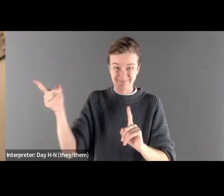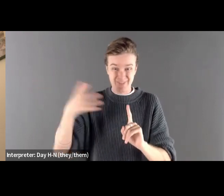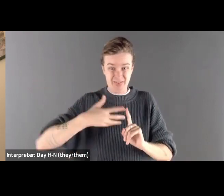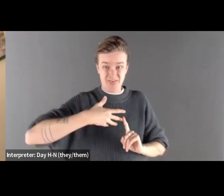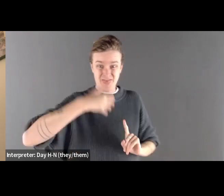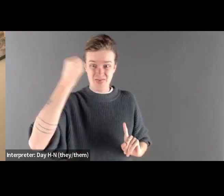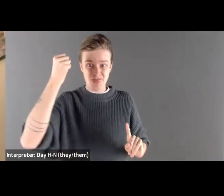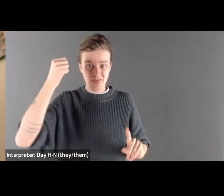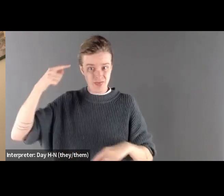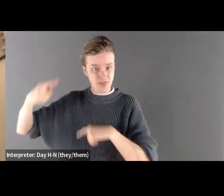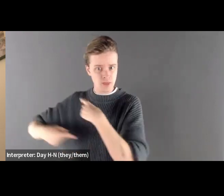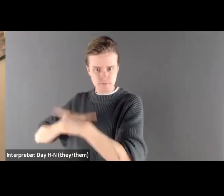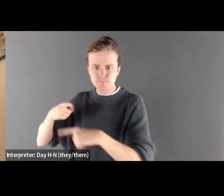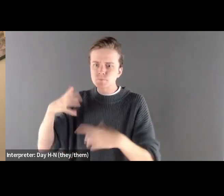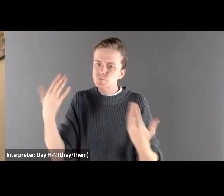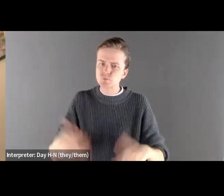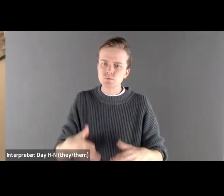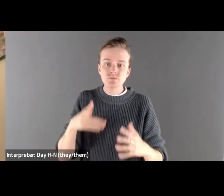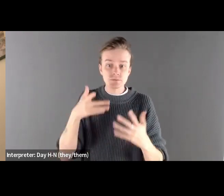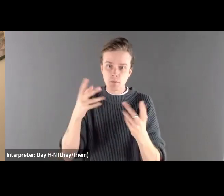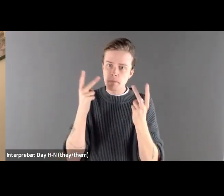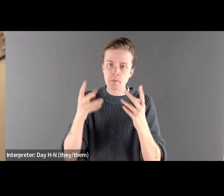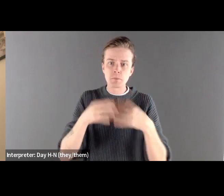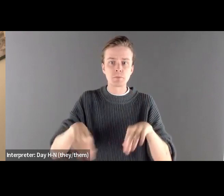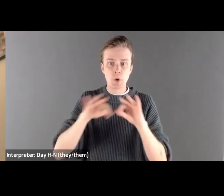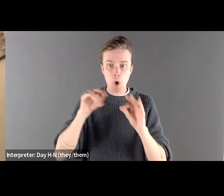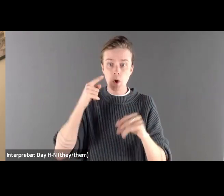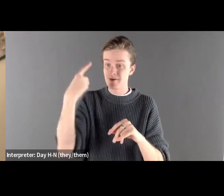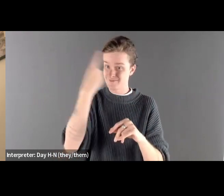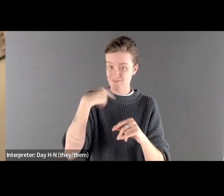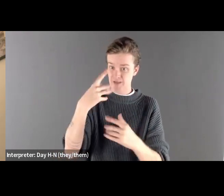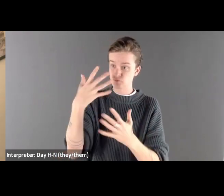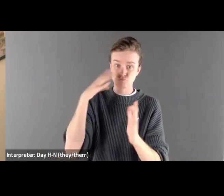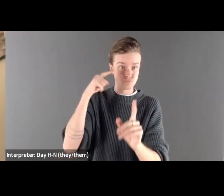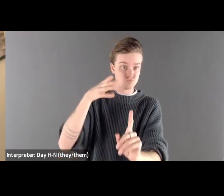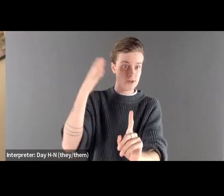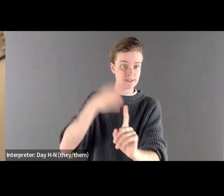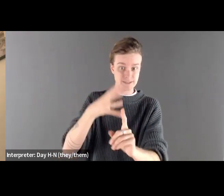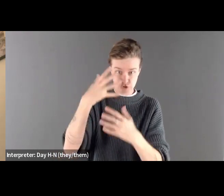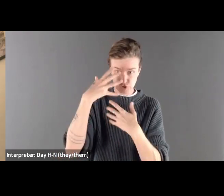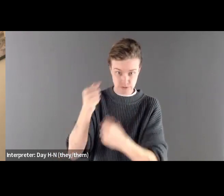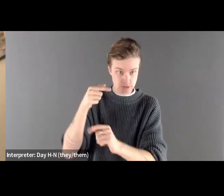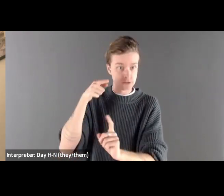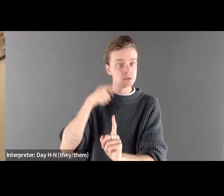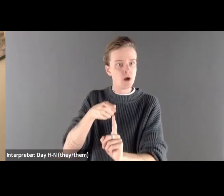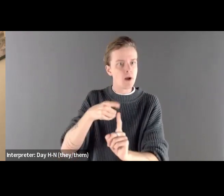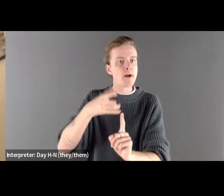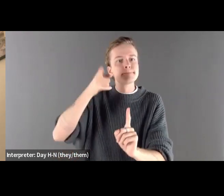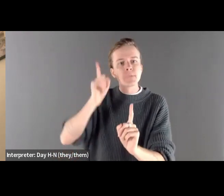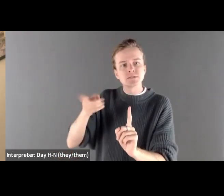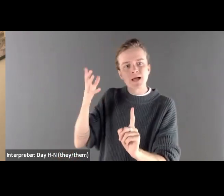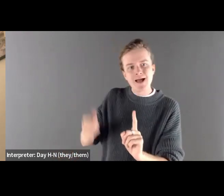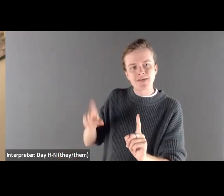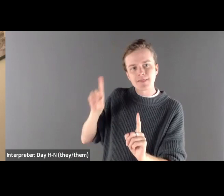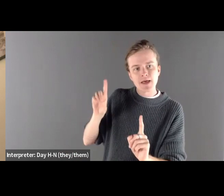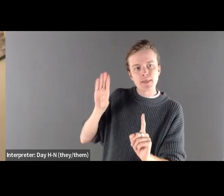for the facial recognition software to be able to operate. And so without that database, it doesn't work. And because that database is necessary for